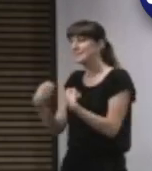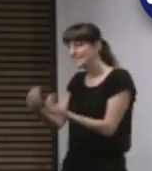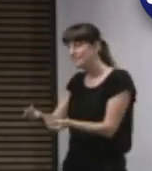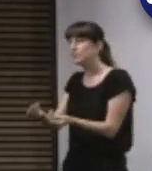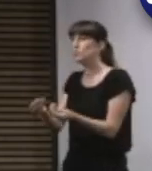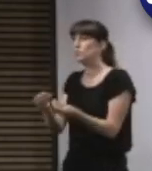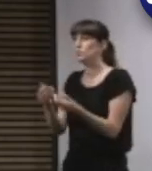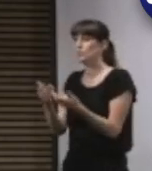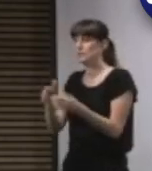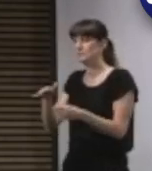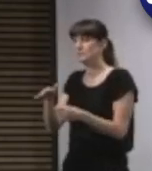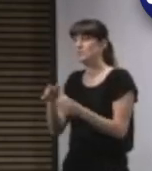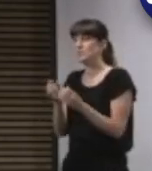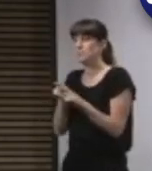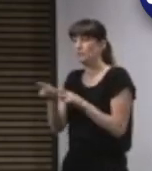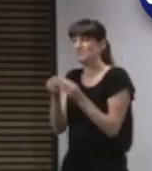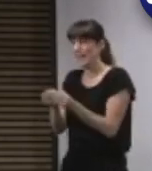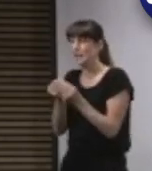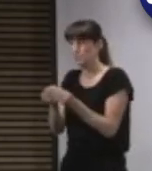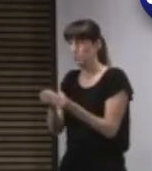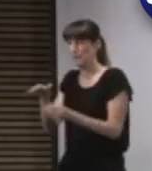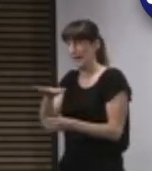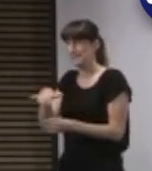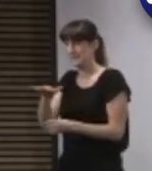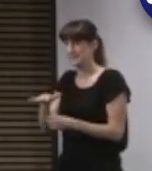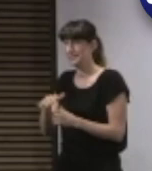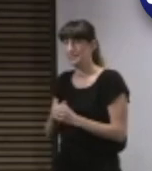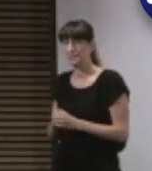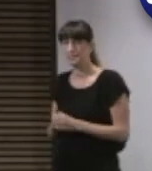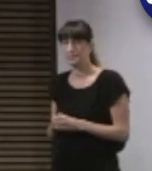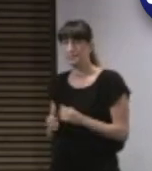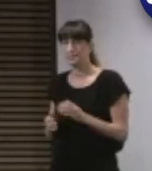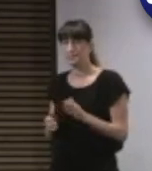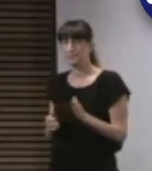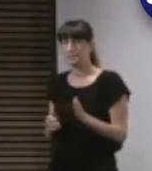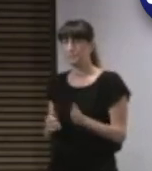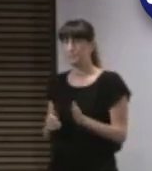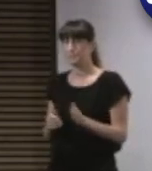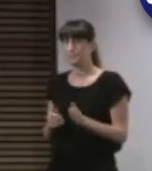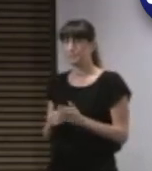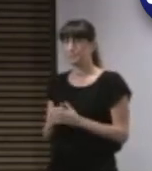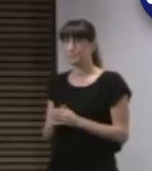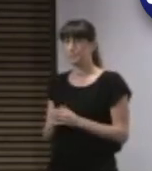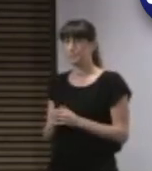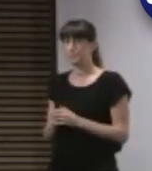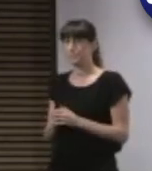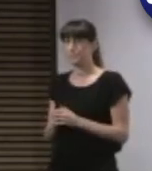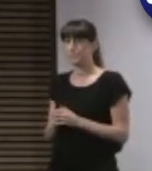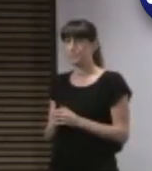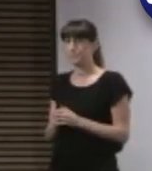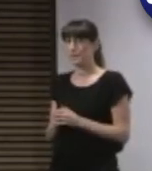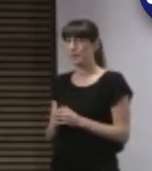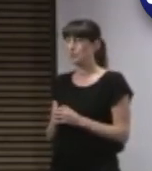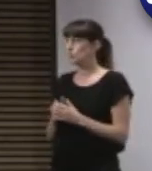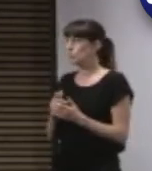has the Ministry of Health determined whether someone has recovered that 48 hours with no symptoms